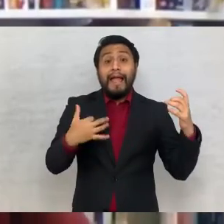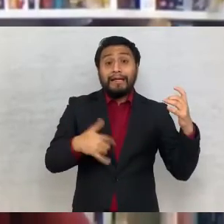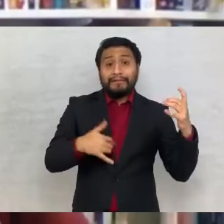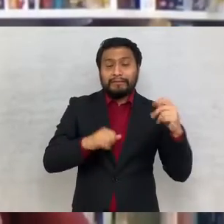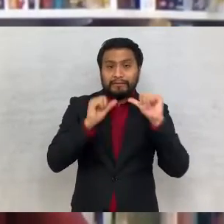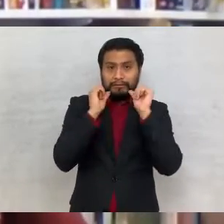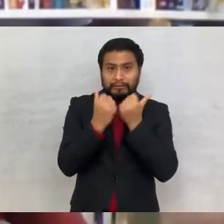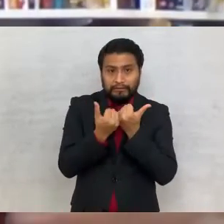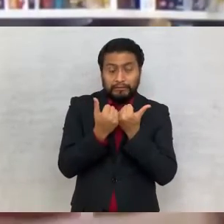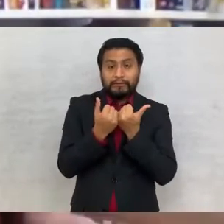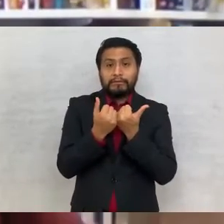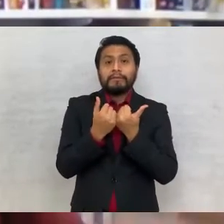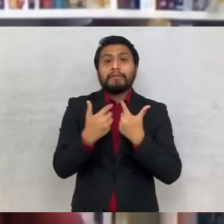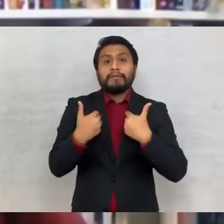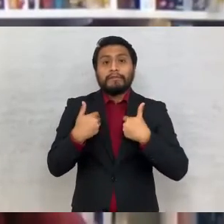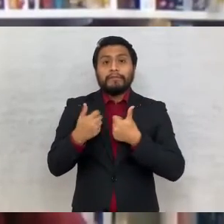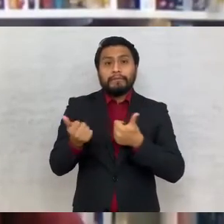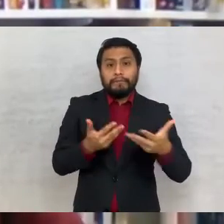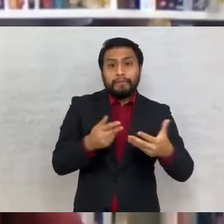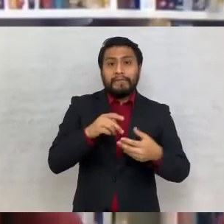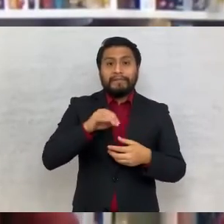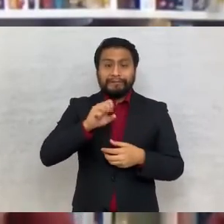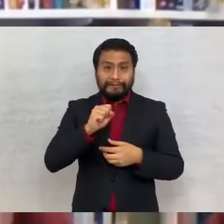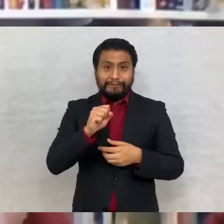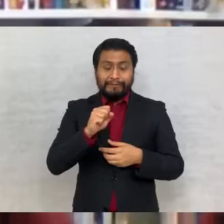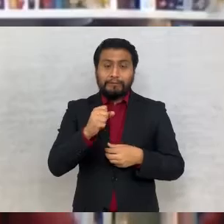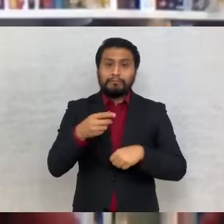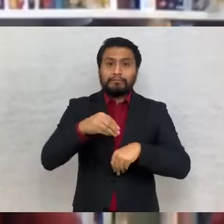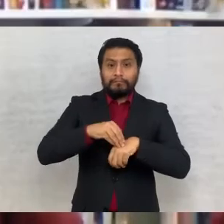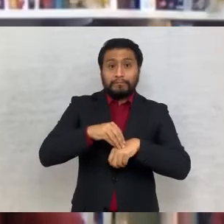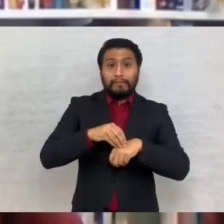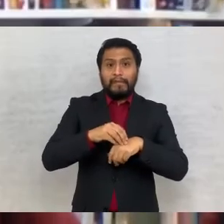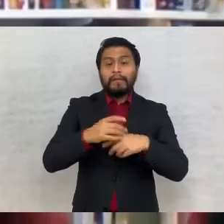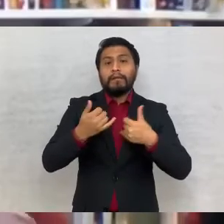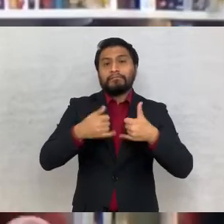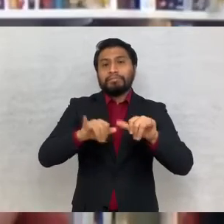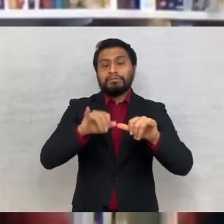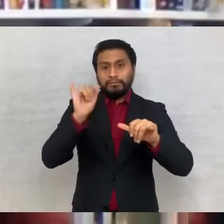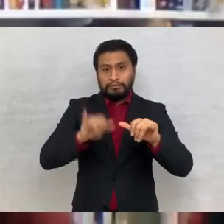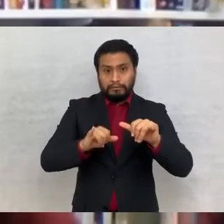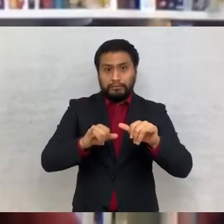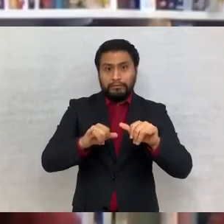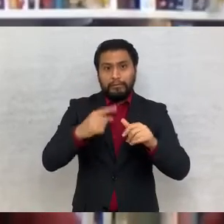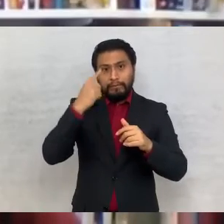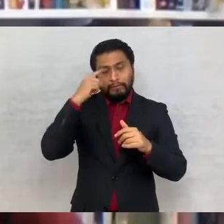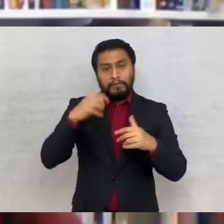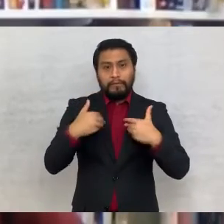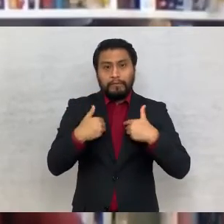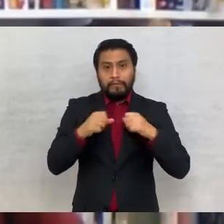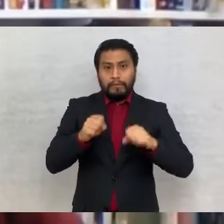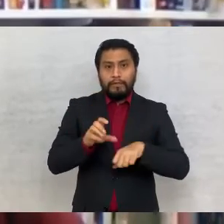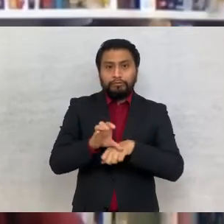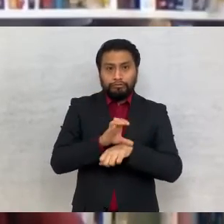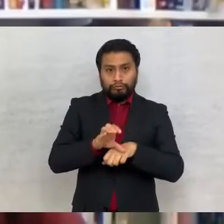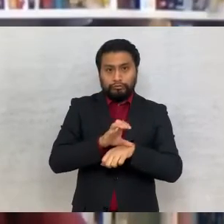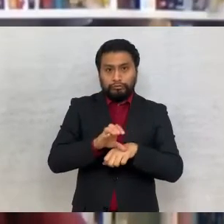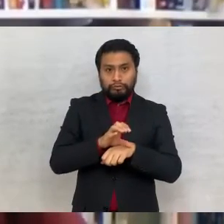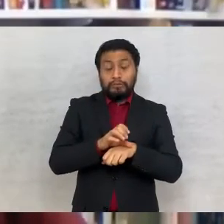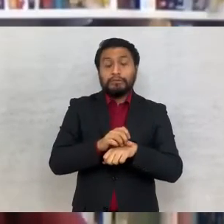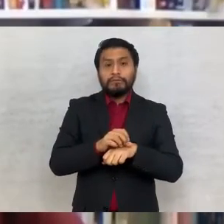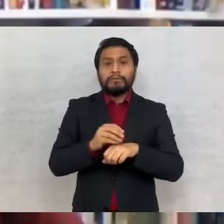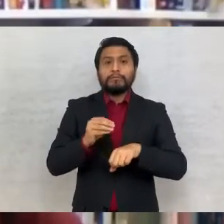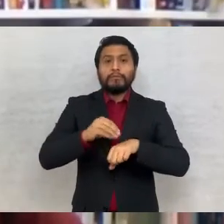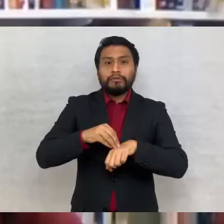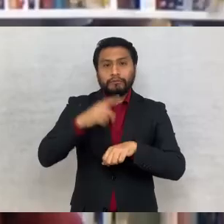in the historical evolution of eugenics in Argentina. It is identified with the end of the Second World War, and its